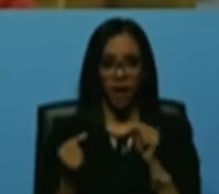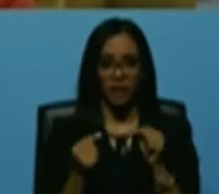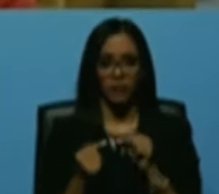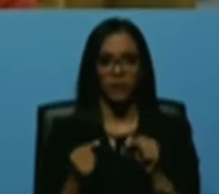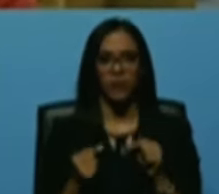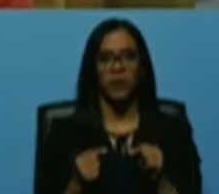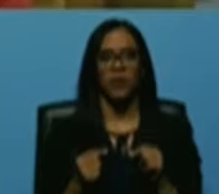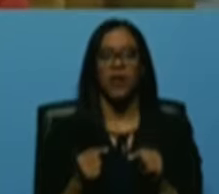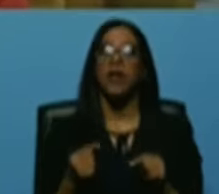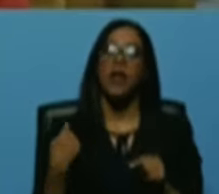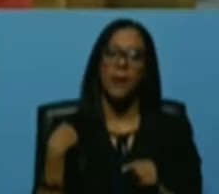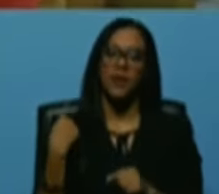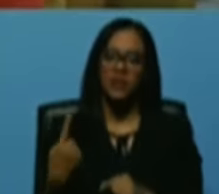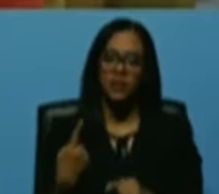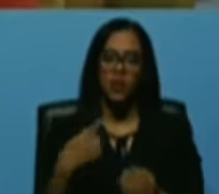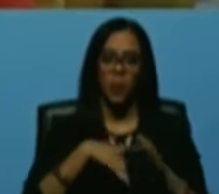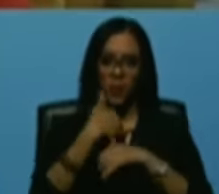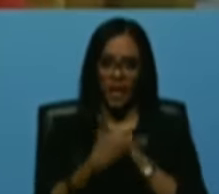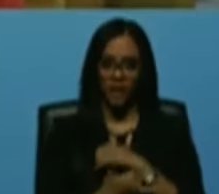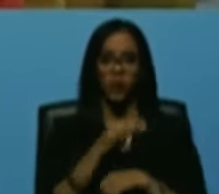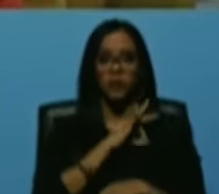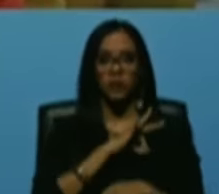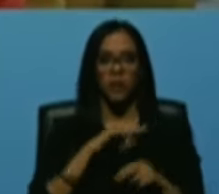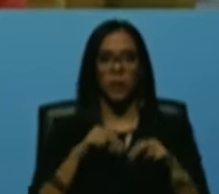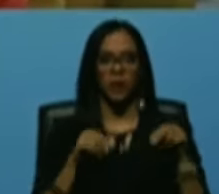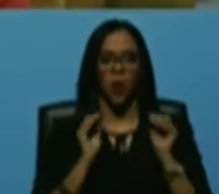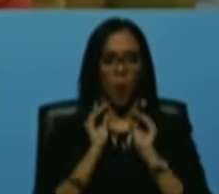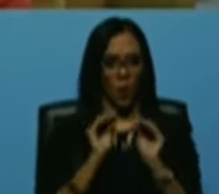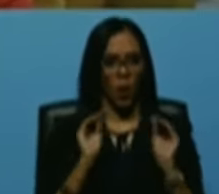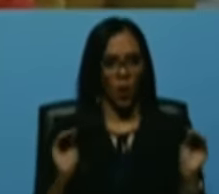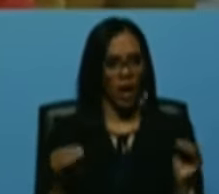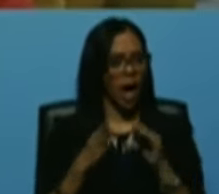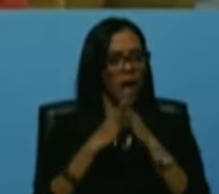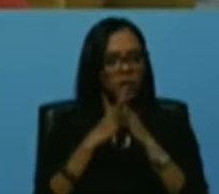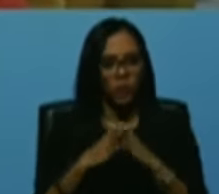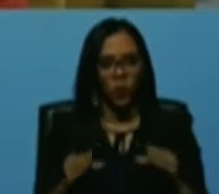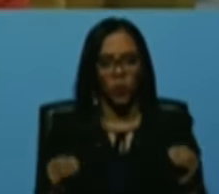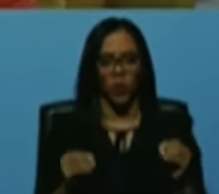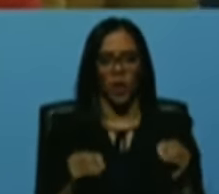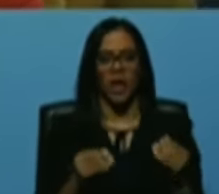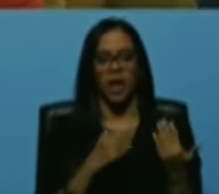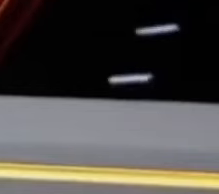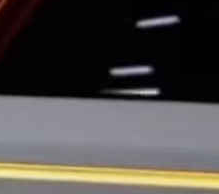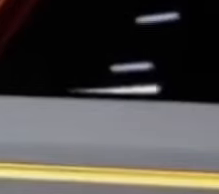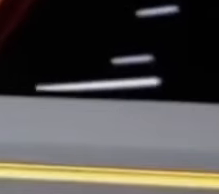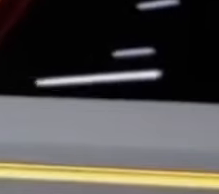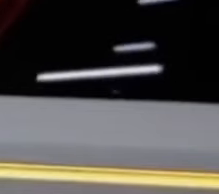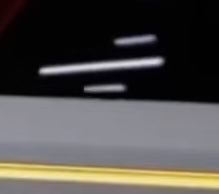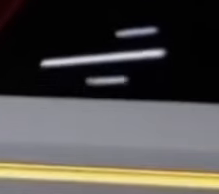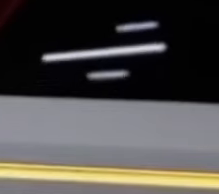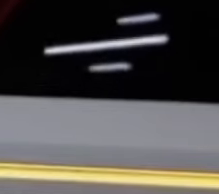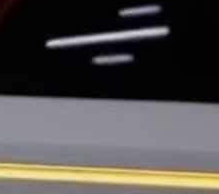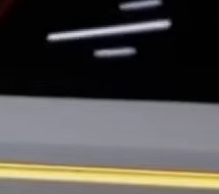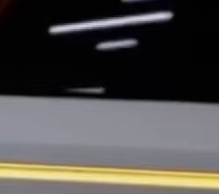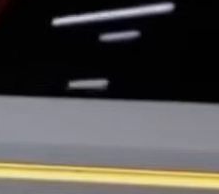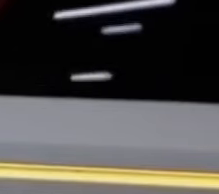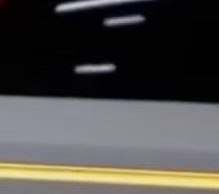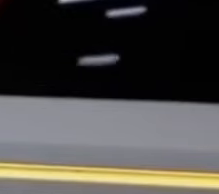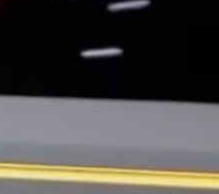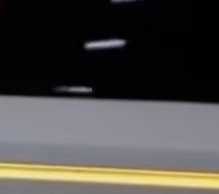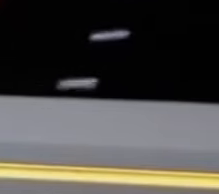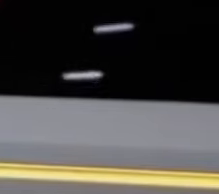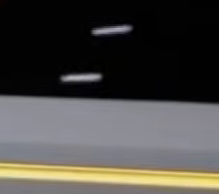the priority of projects, the socialism, the territorial socialism, everybody in the community, the 70% of leaders. We were live